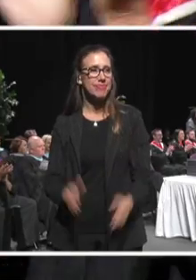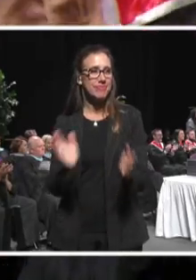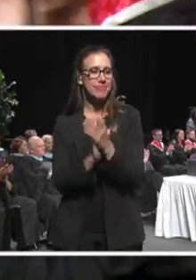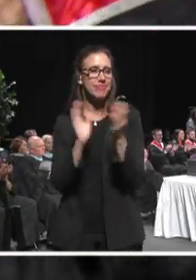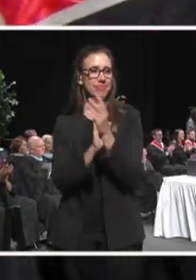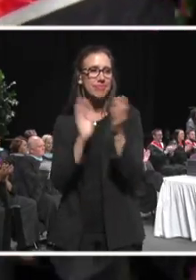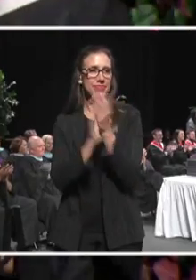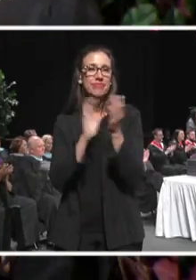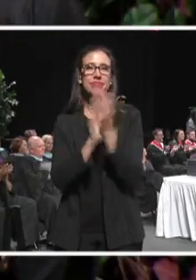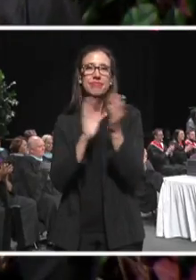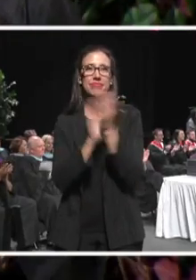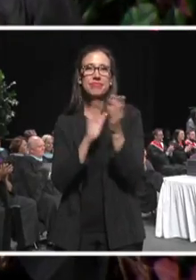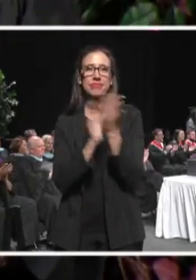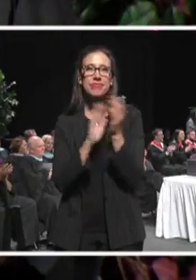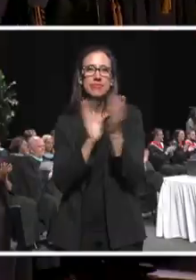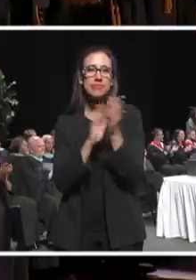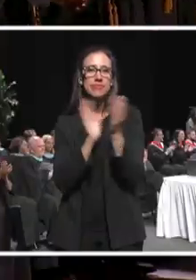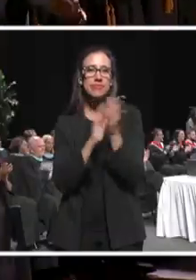I'll let you do it.